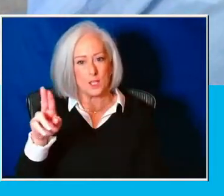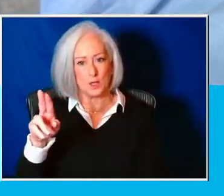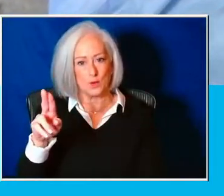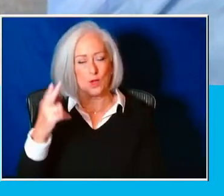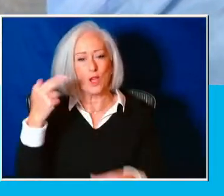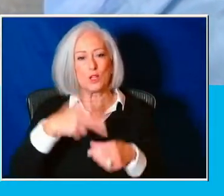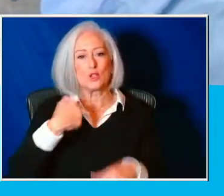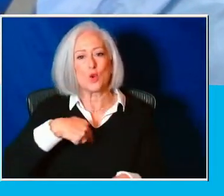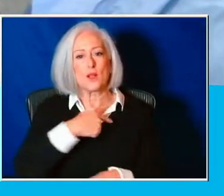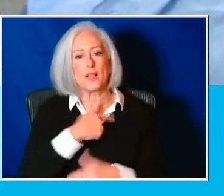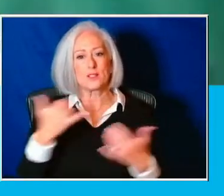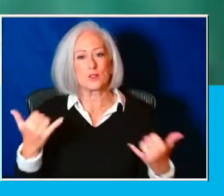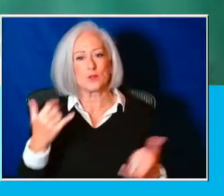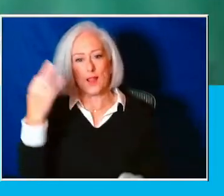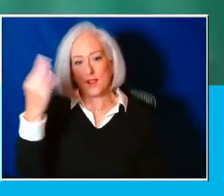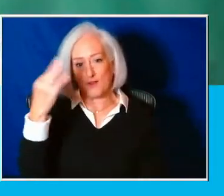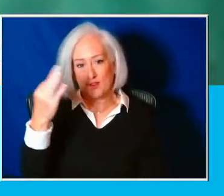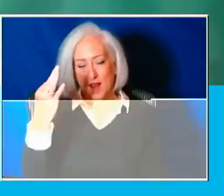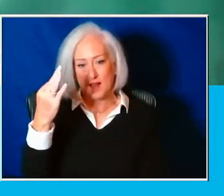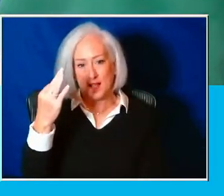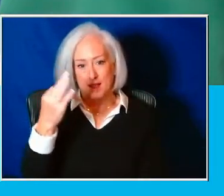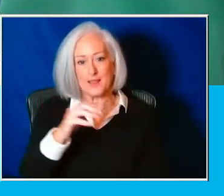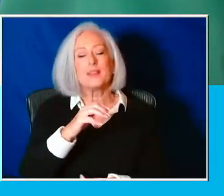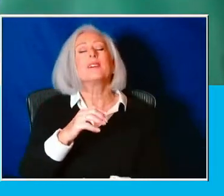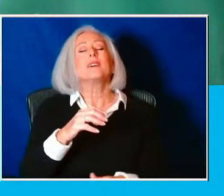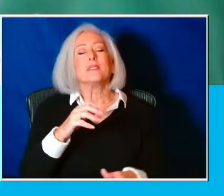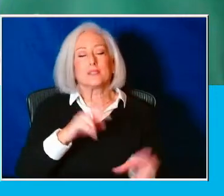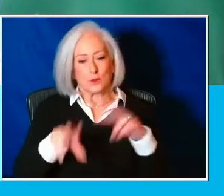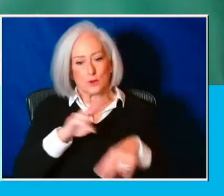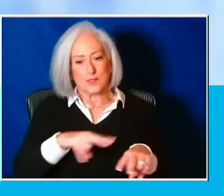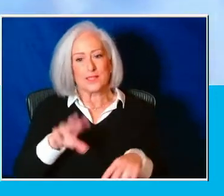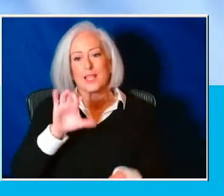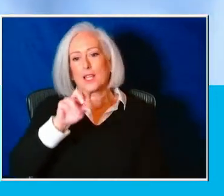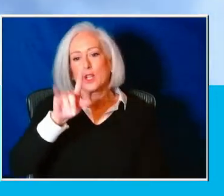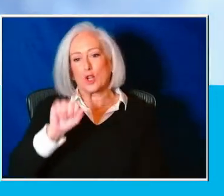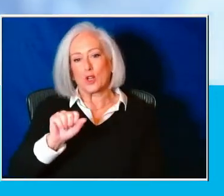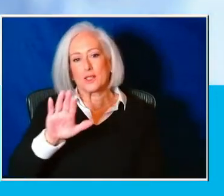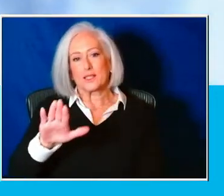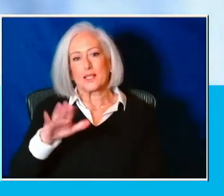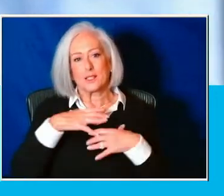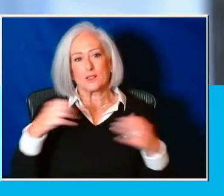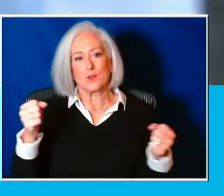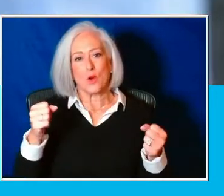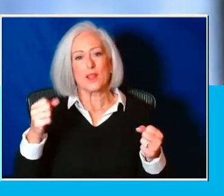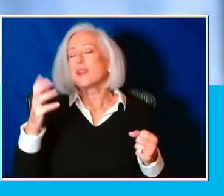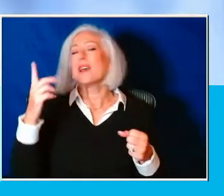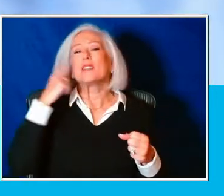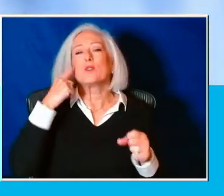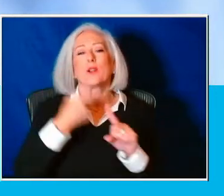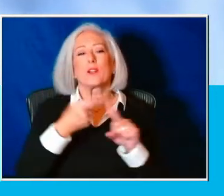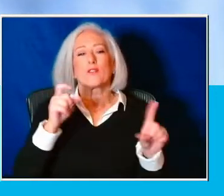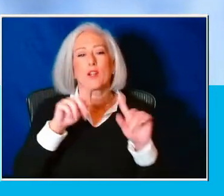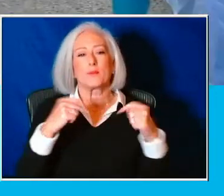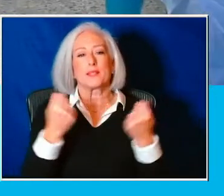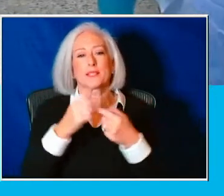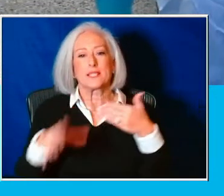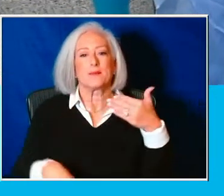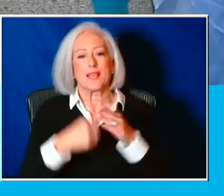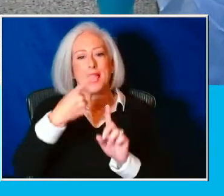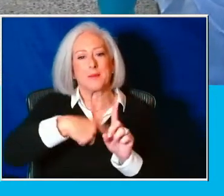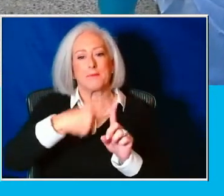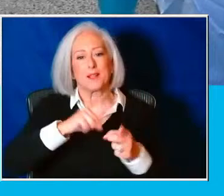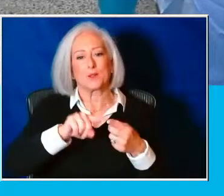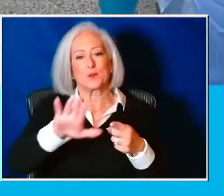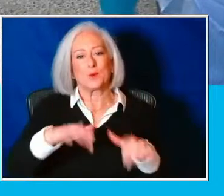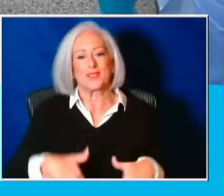Friday as we go behind the scenes to share Curtis's story and hear from the medical team who helped add months to his life, came